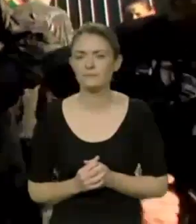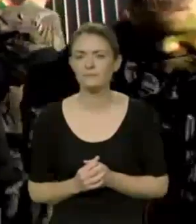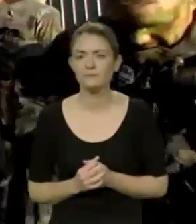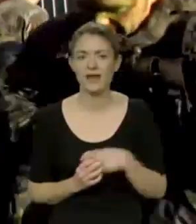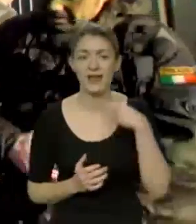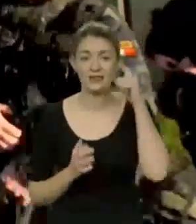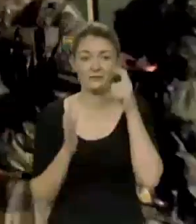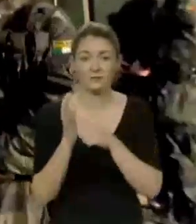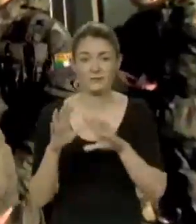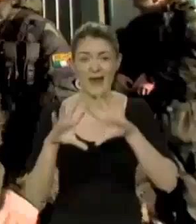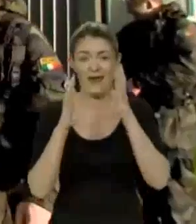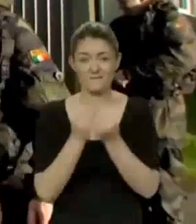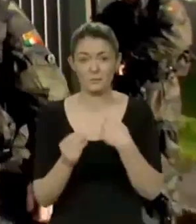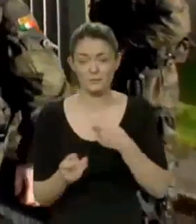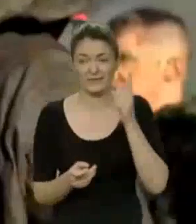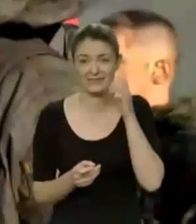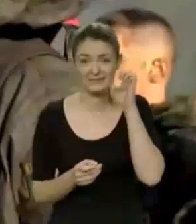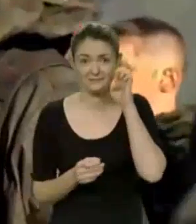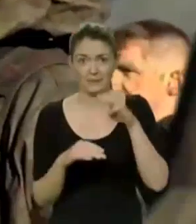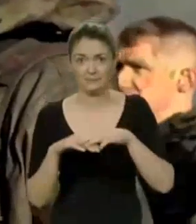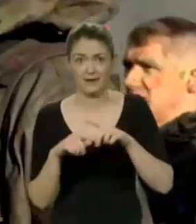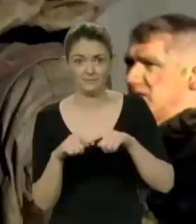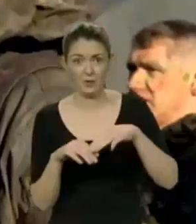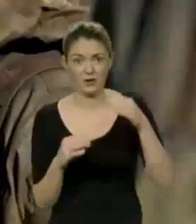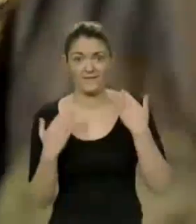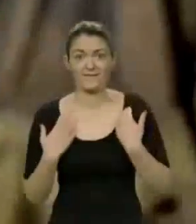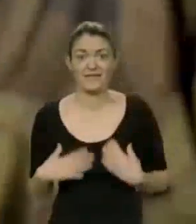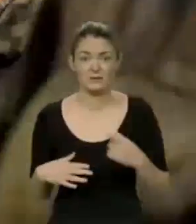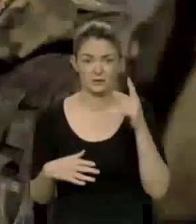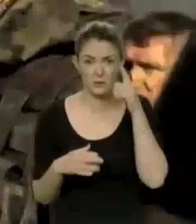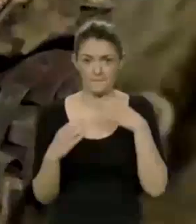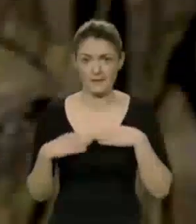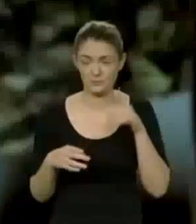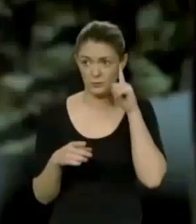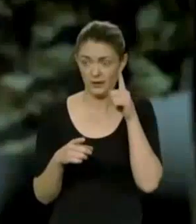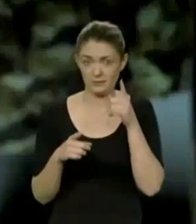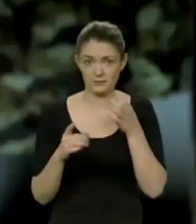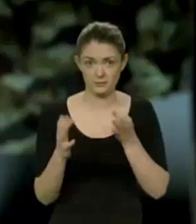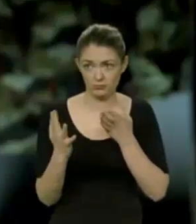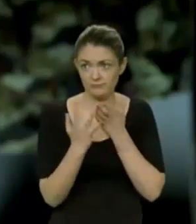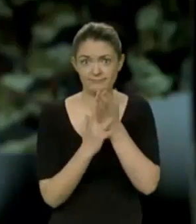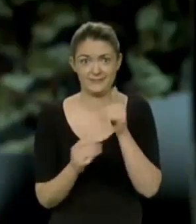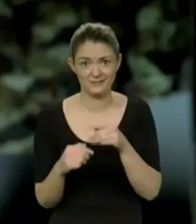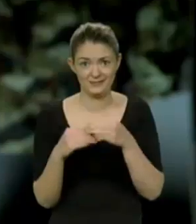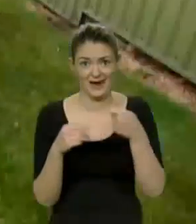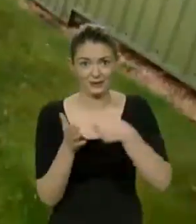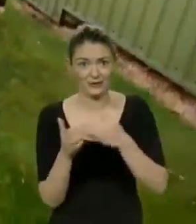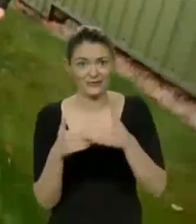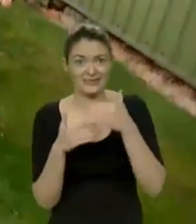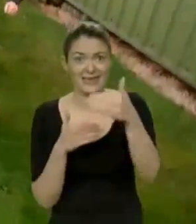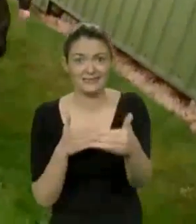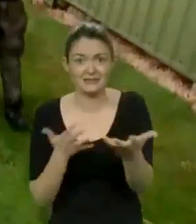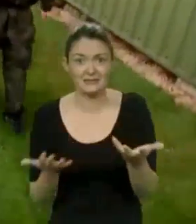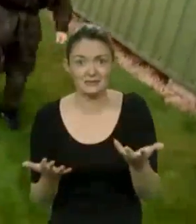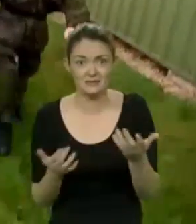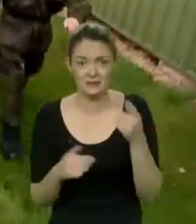I think scratch was everything that we did expect and more. You physically thought your body wouldn't go that extra distance,